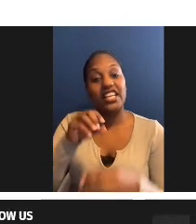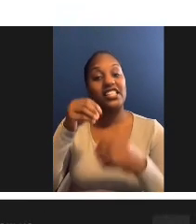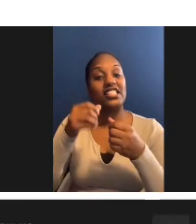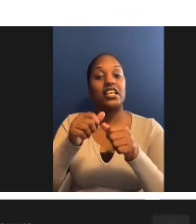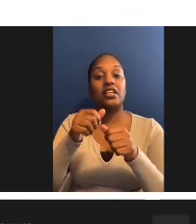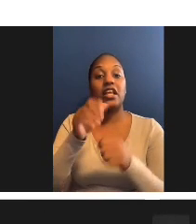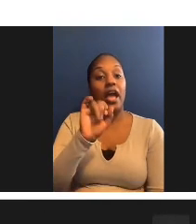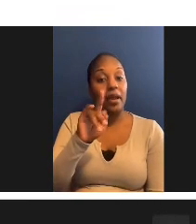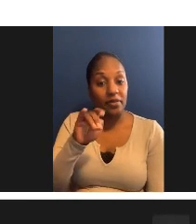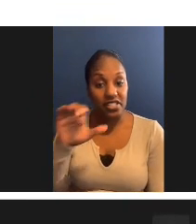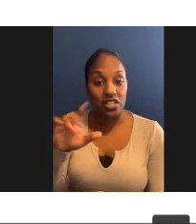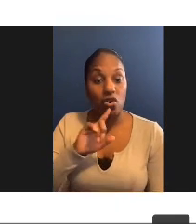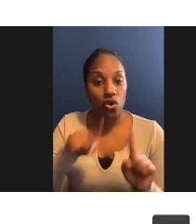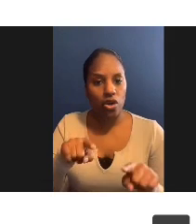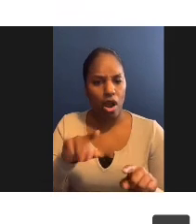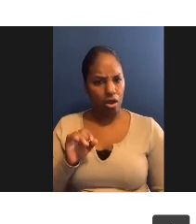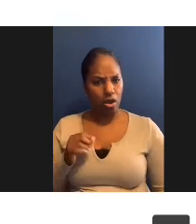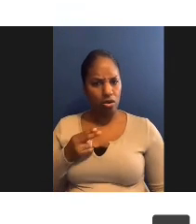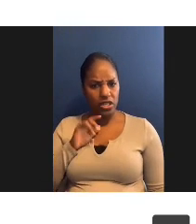they've changed that.